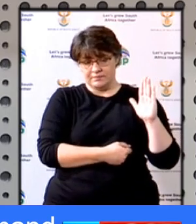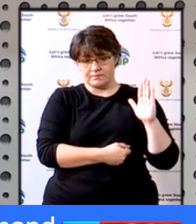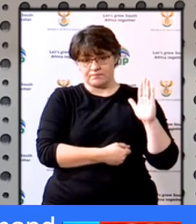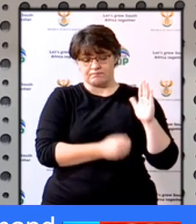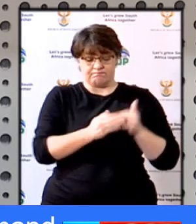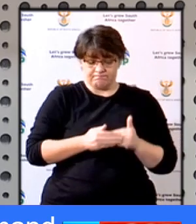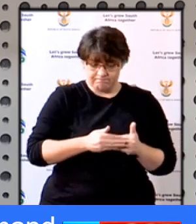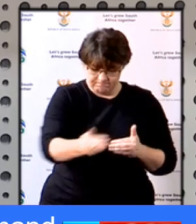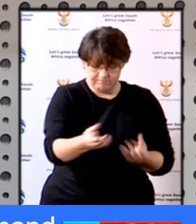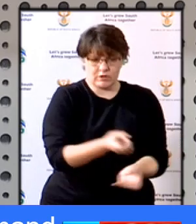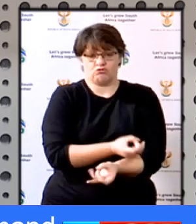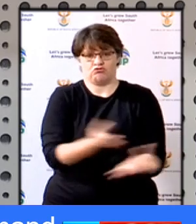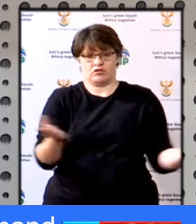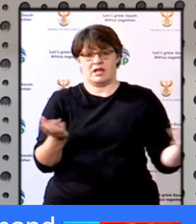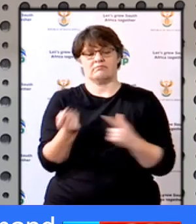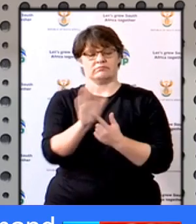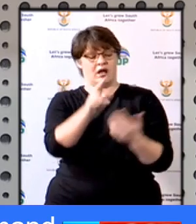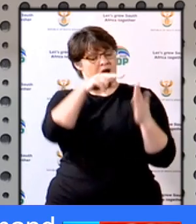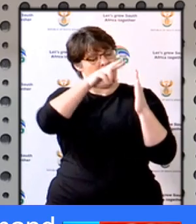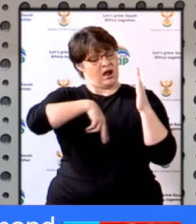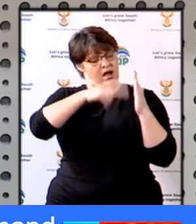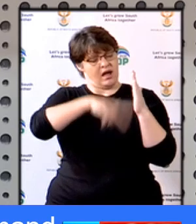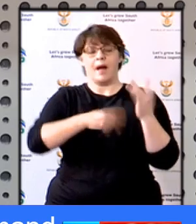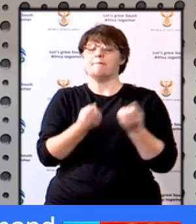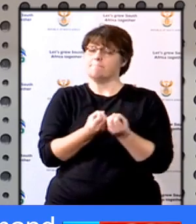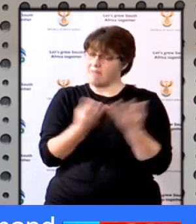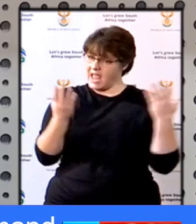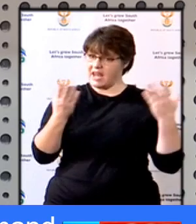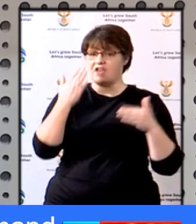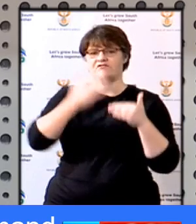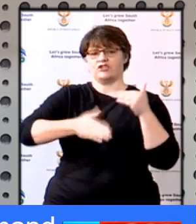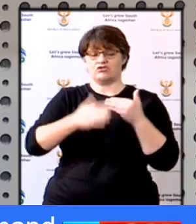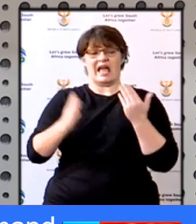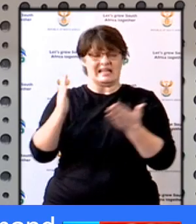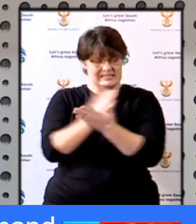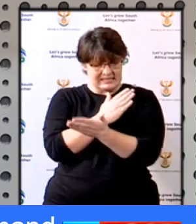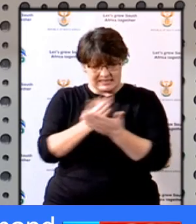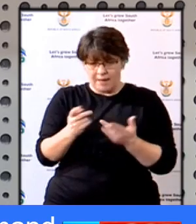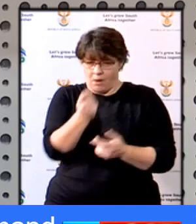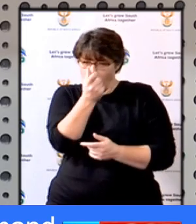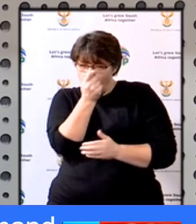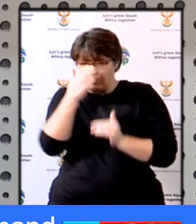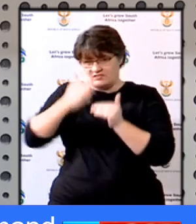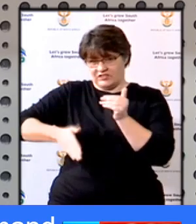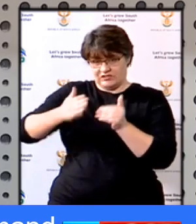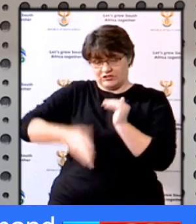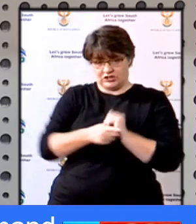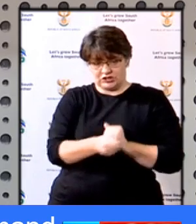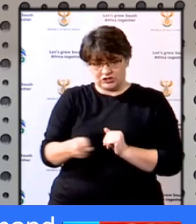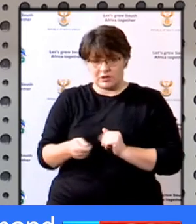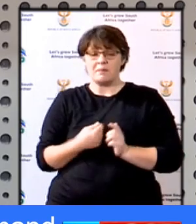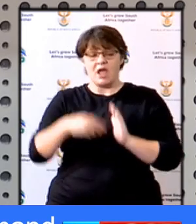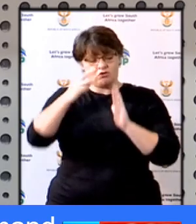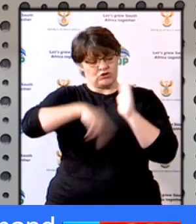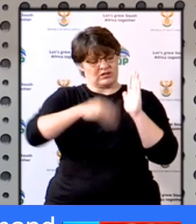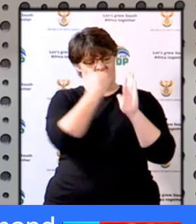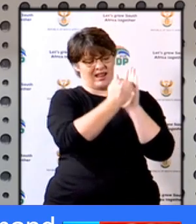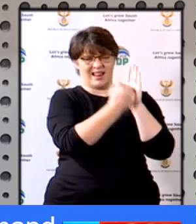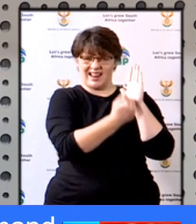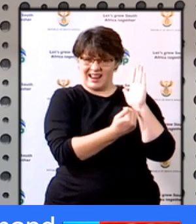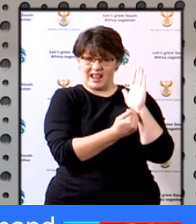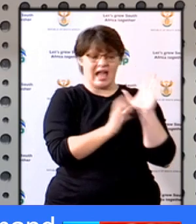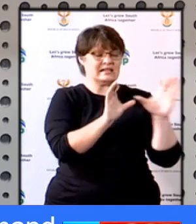over the next few days. Many of them have been concluded. More are in the process of being concluded. I read out a list earlier